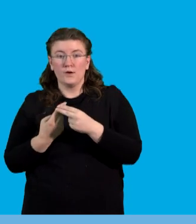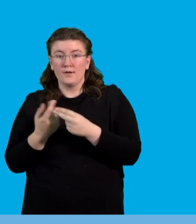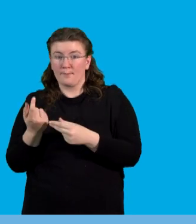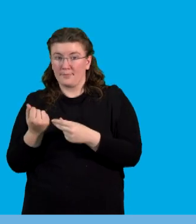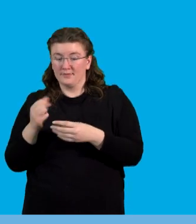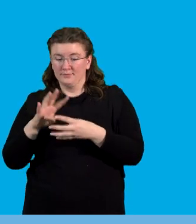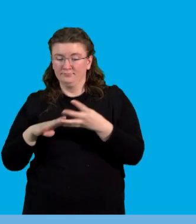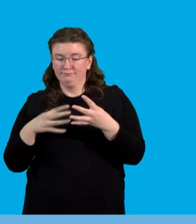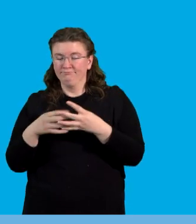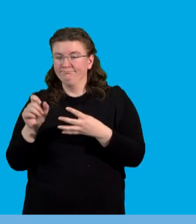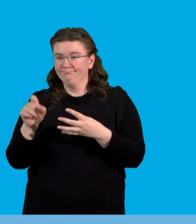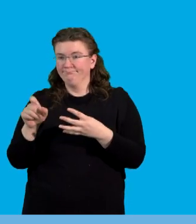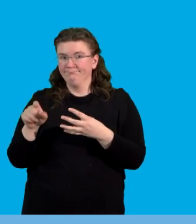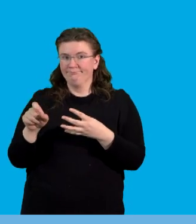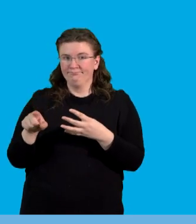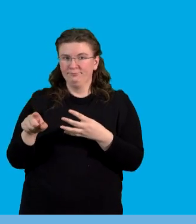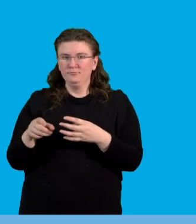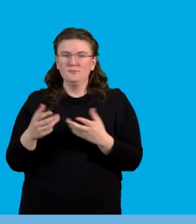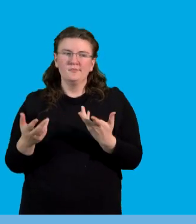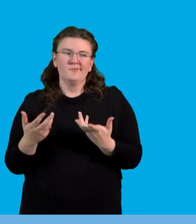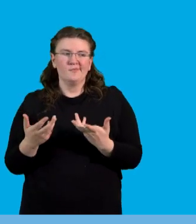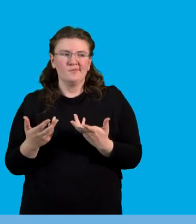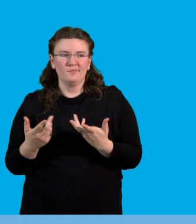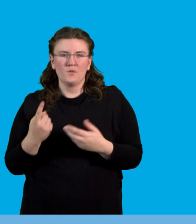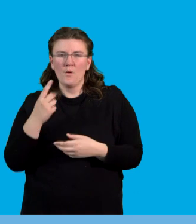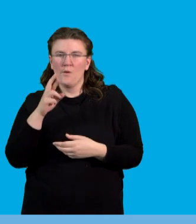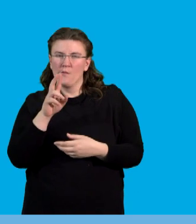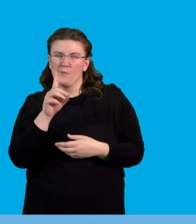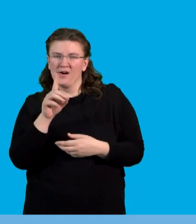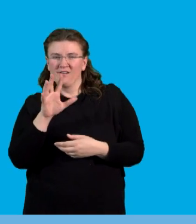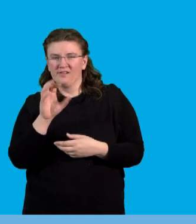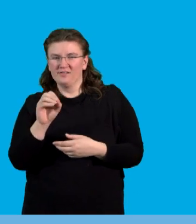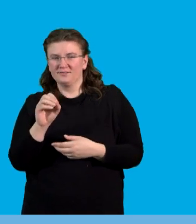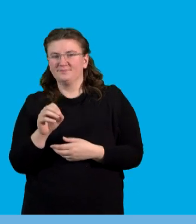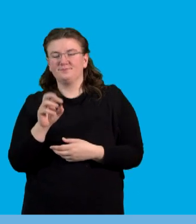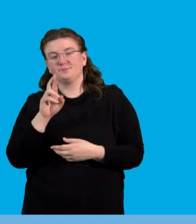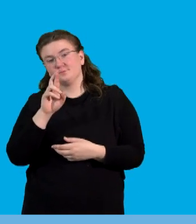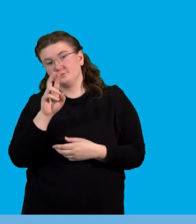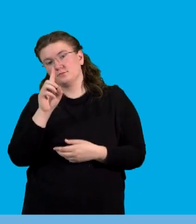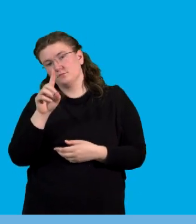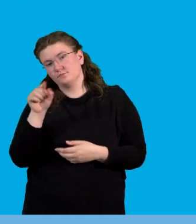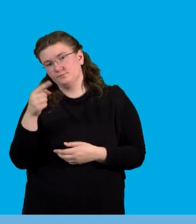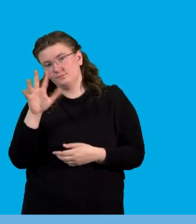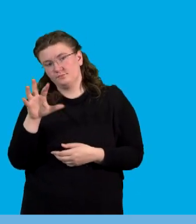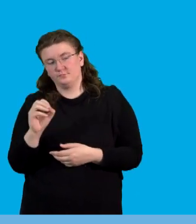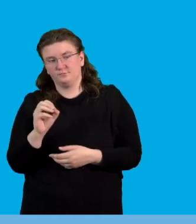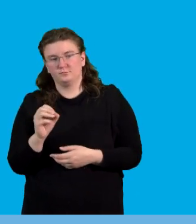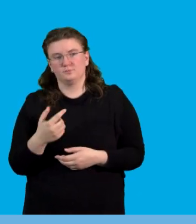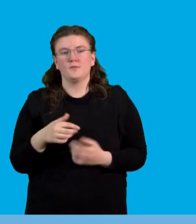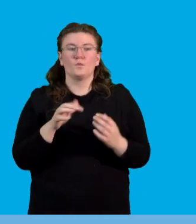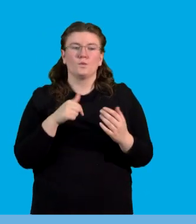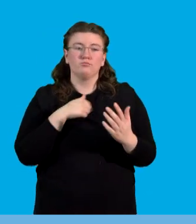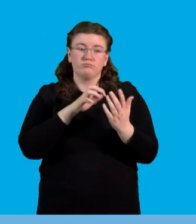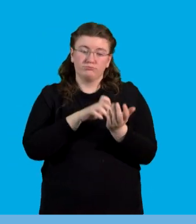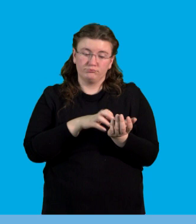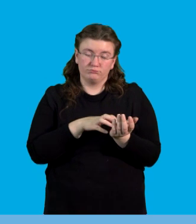of electricity or of the tariff is, let's say, 1 rand and 50 cents, then our cost is going